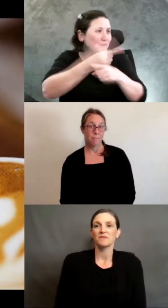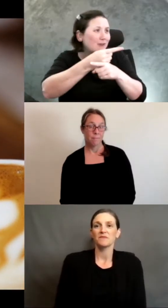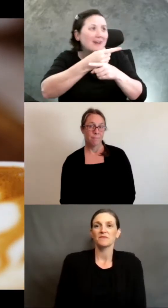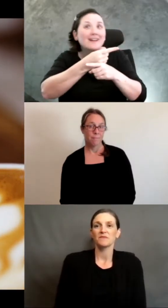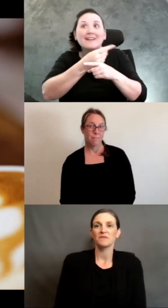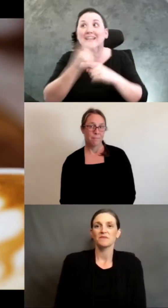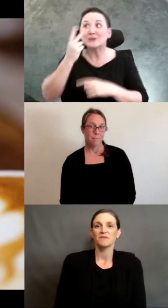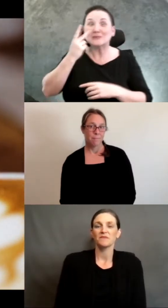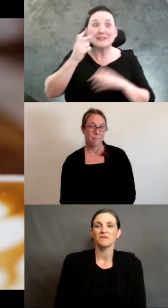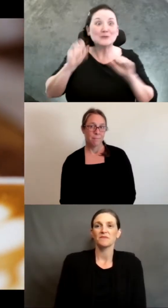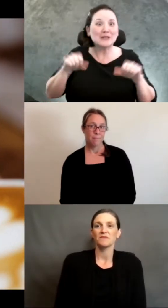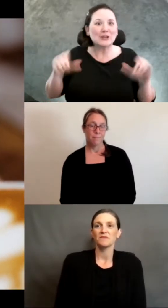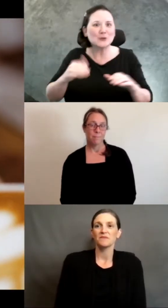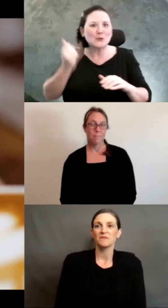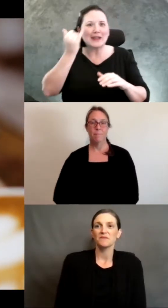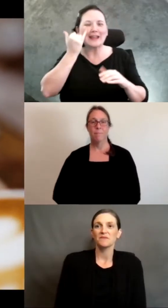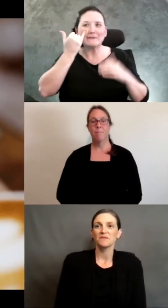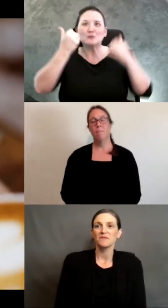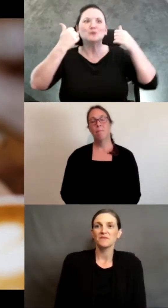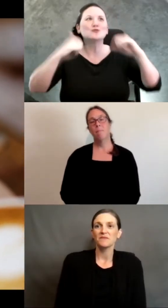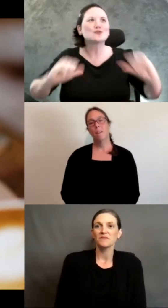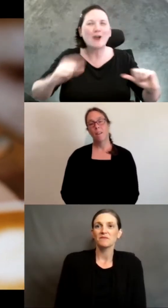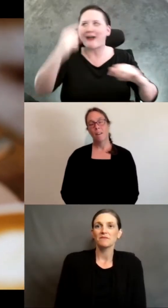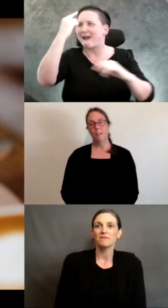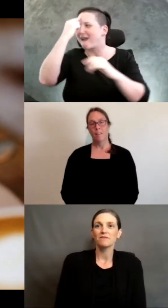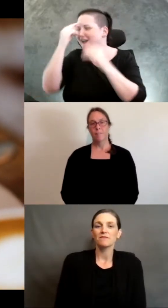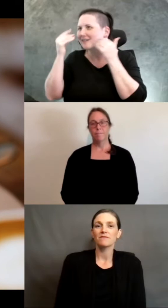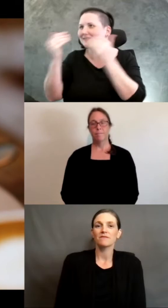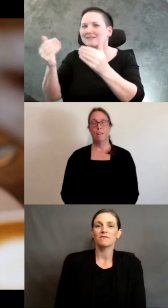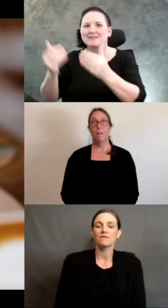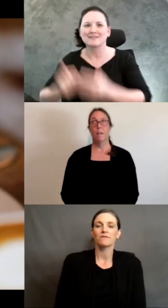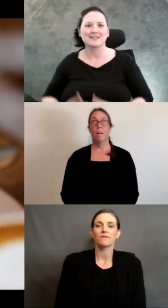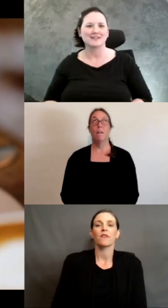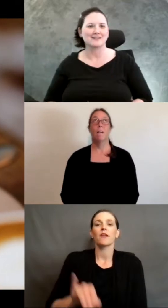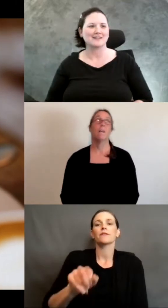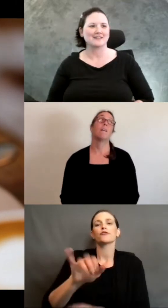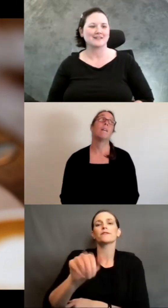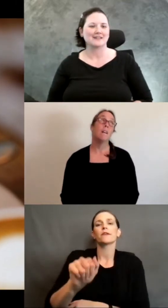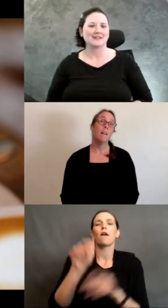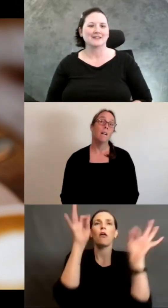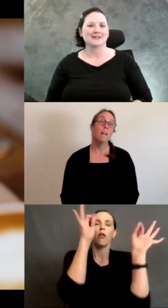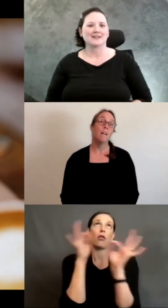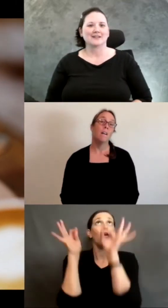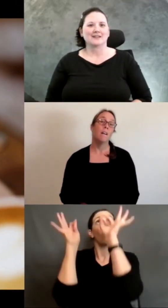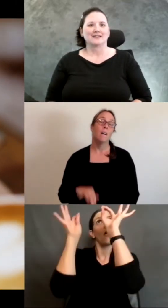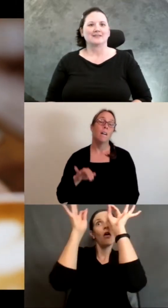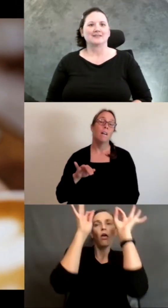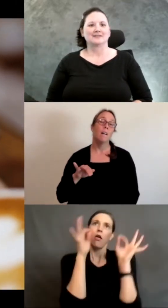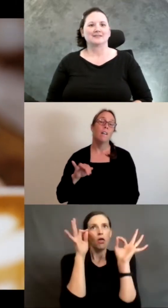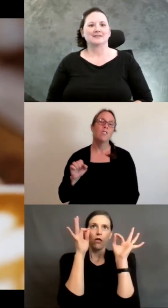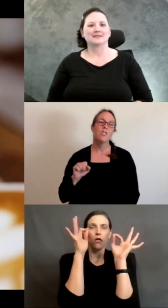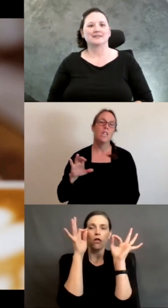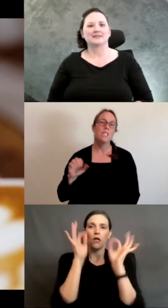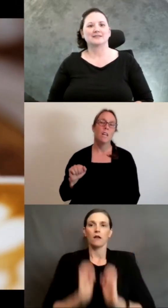do if you put your mind to it. Jessica rolls her eyes. There you go again, Mom,